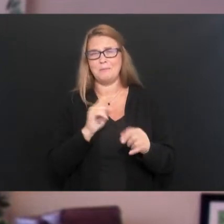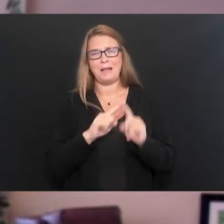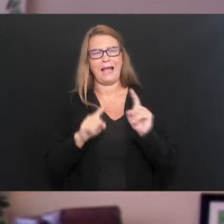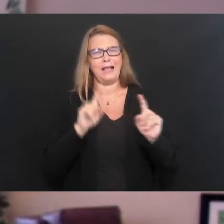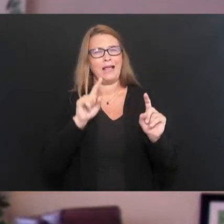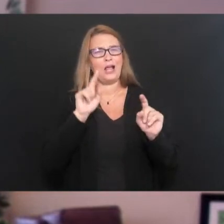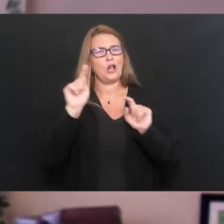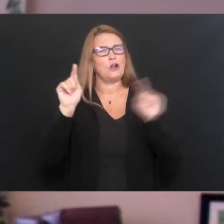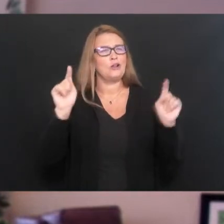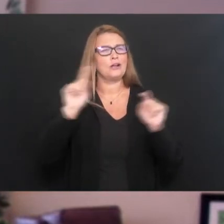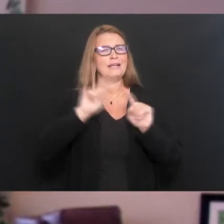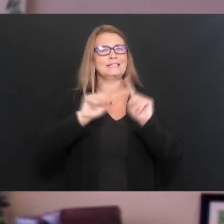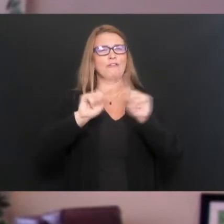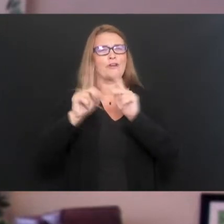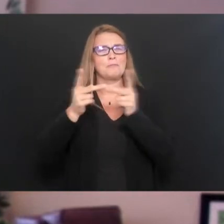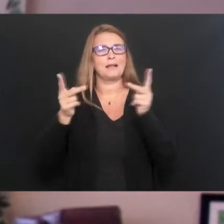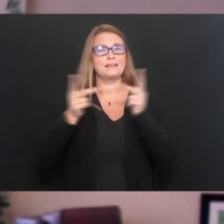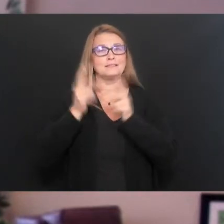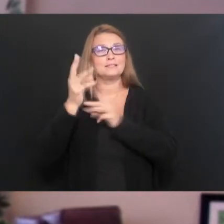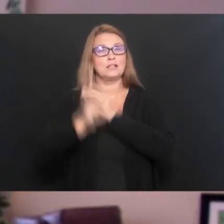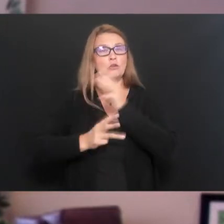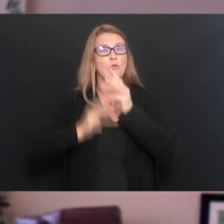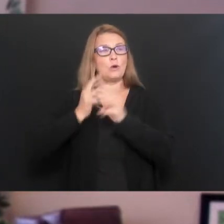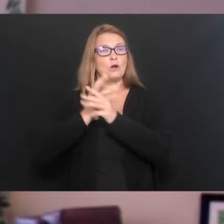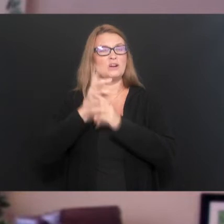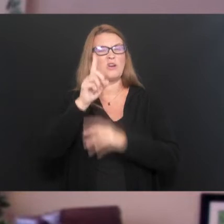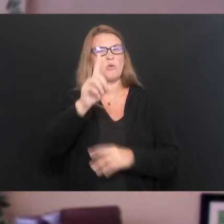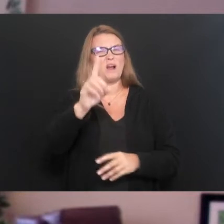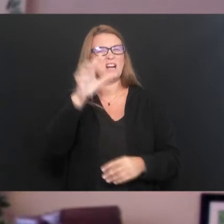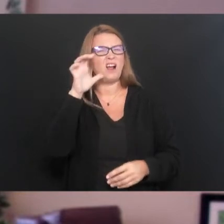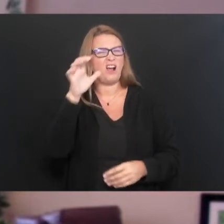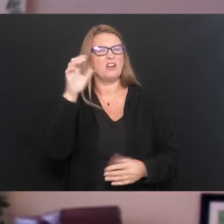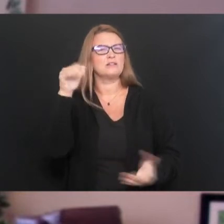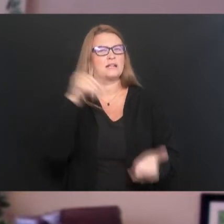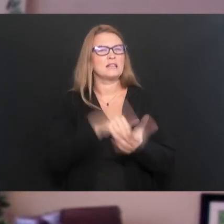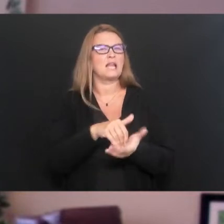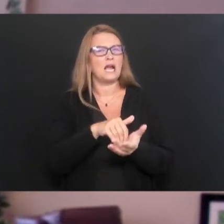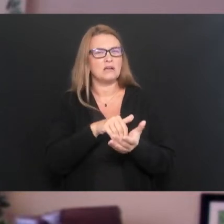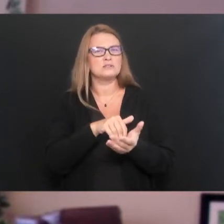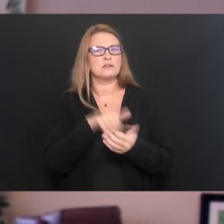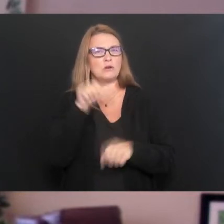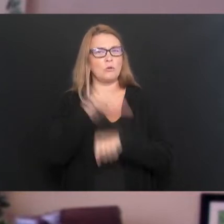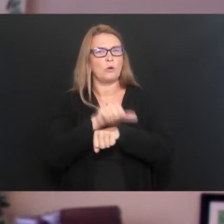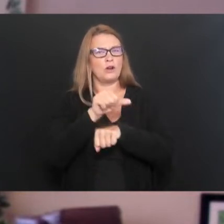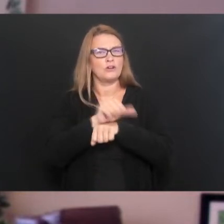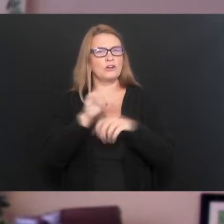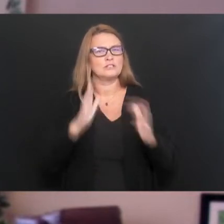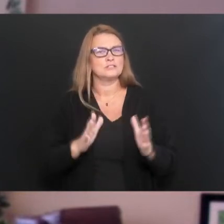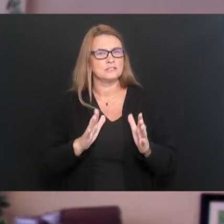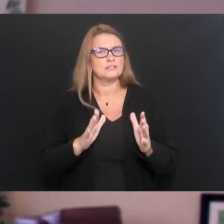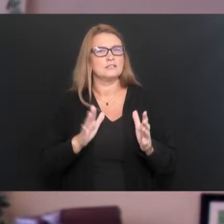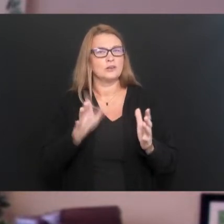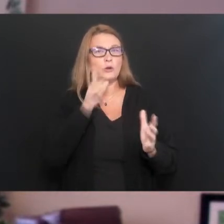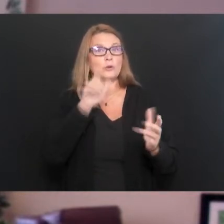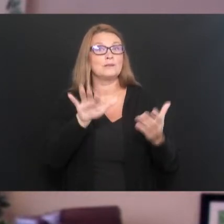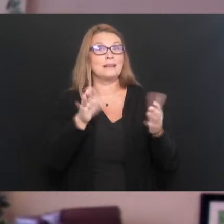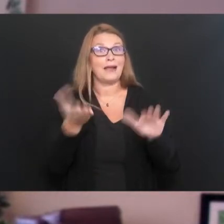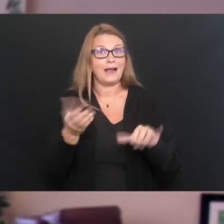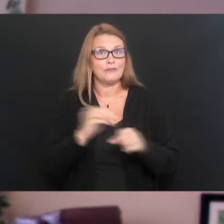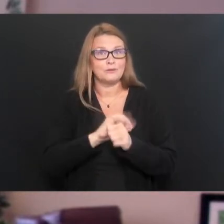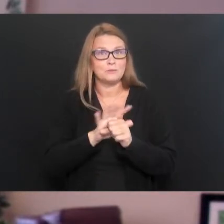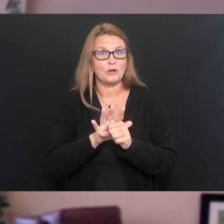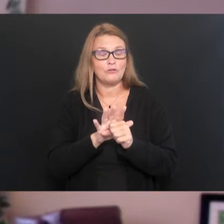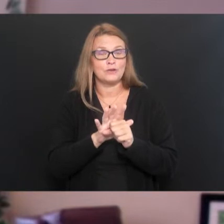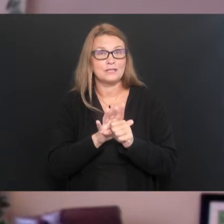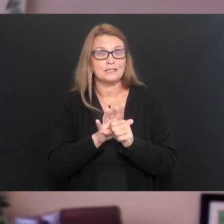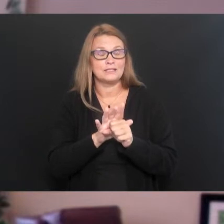we find that over 100,000 healthcare workers have died from COVID vaccine, largely in places where